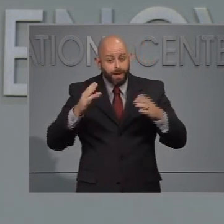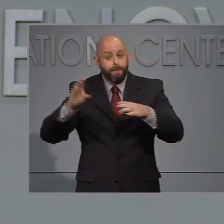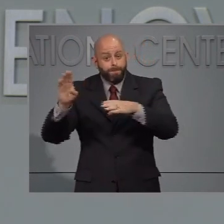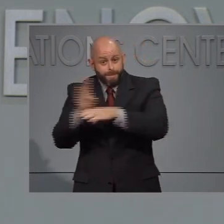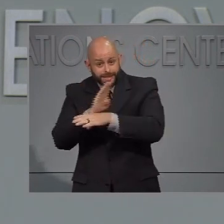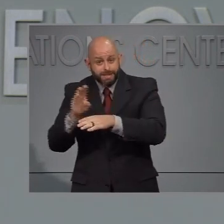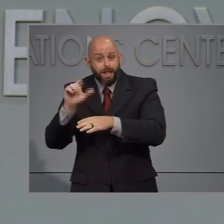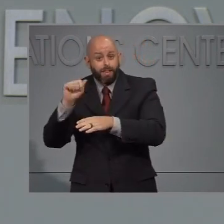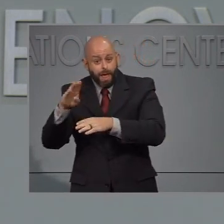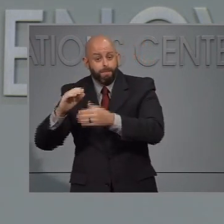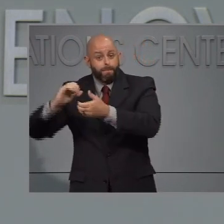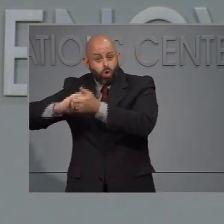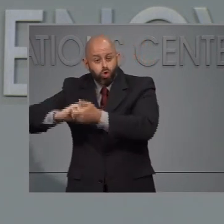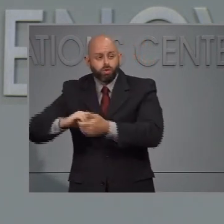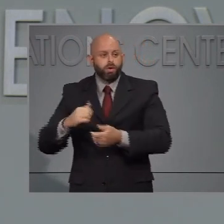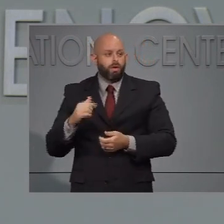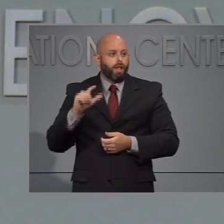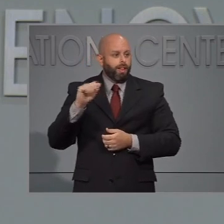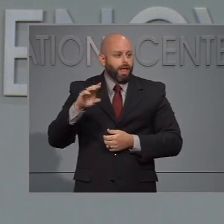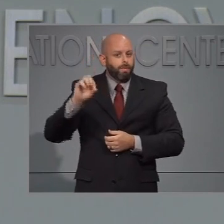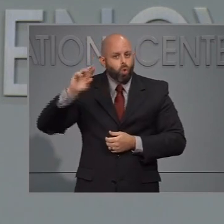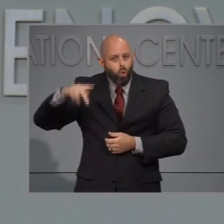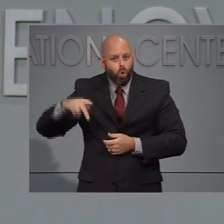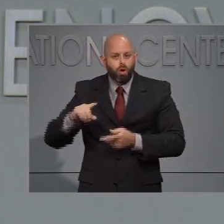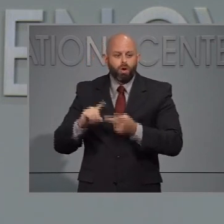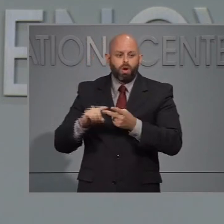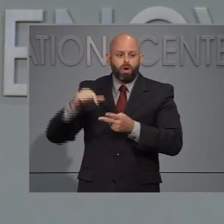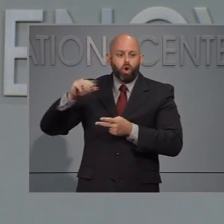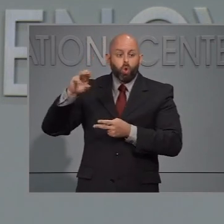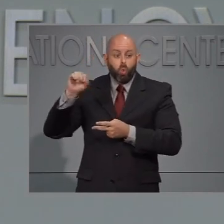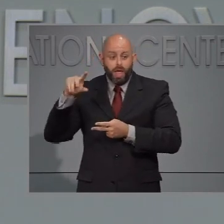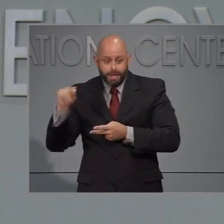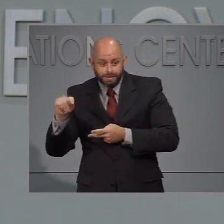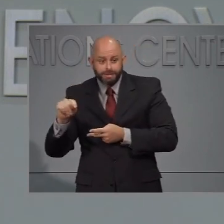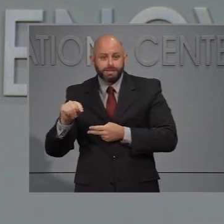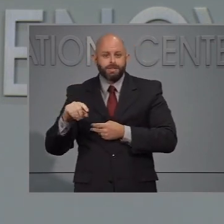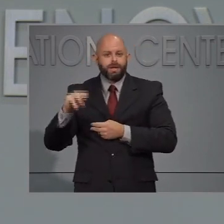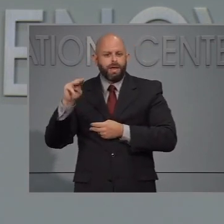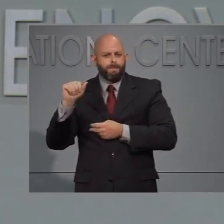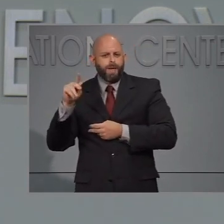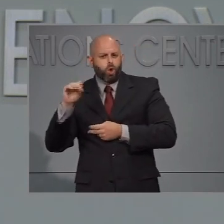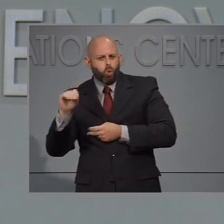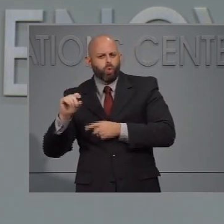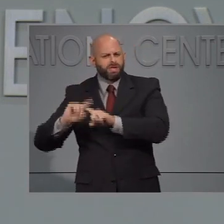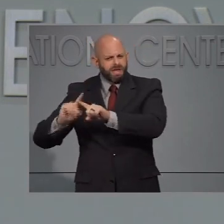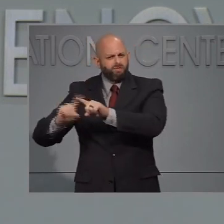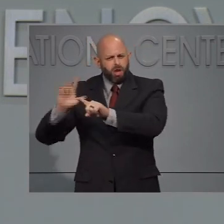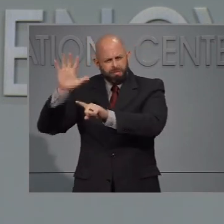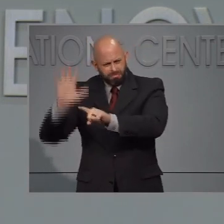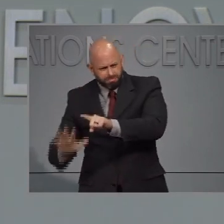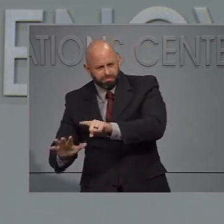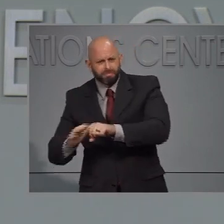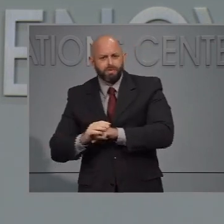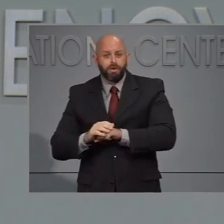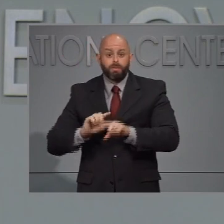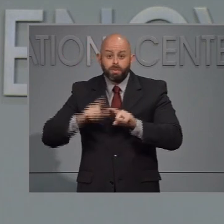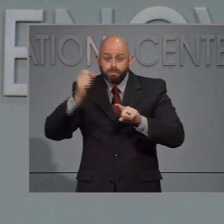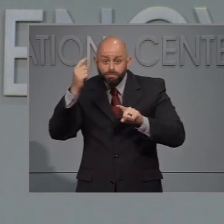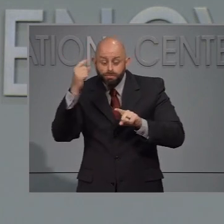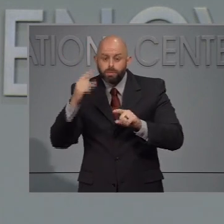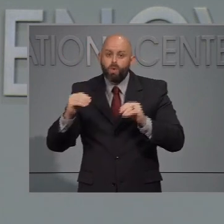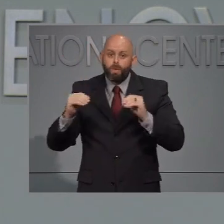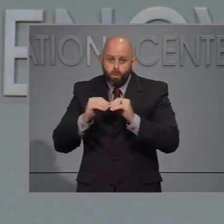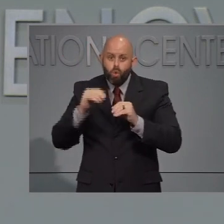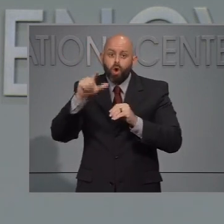or Quest or Mako. And so they go to the relationships that they know, but there are more labs out there.